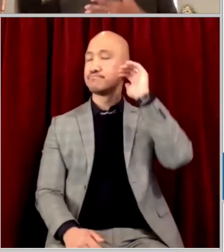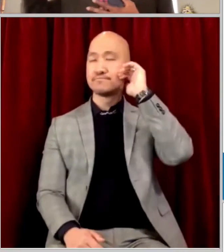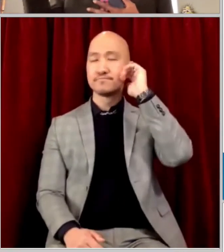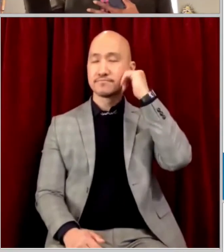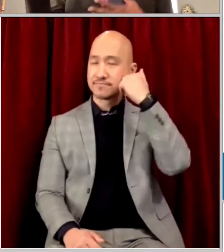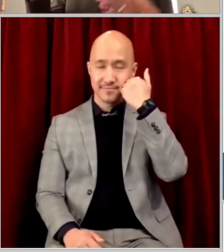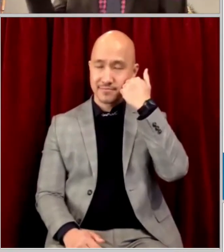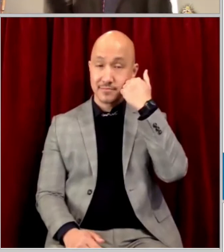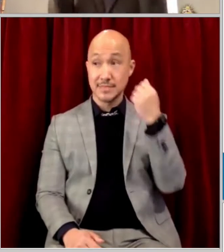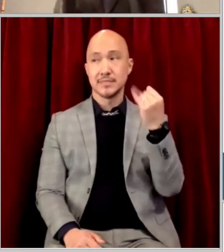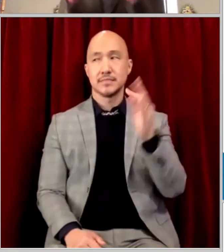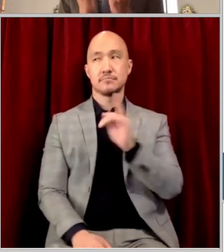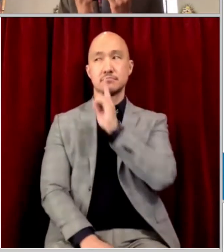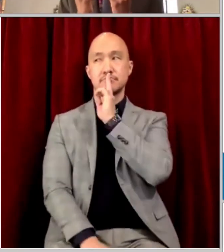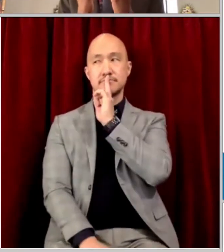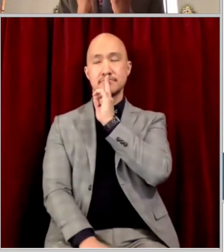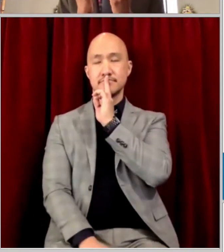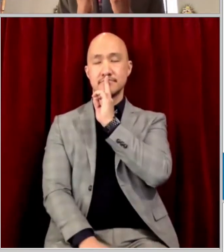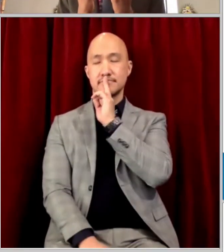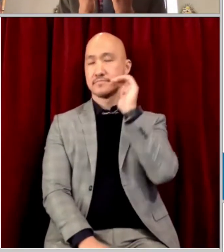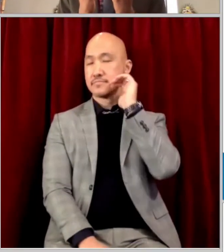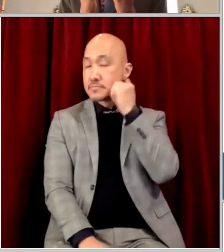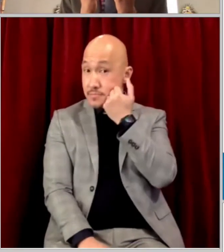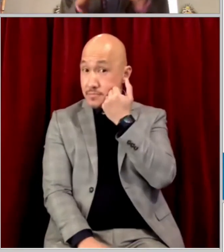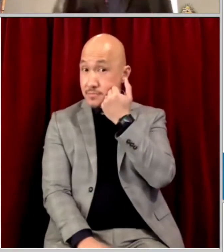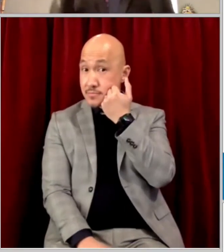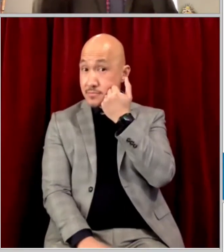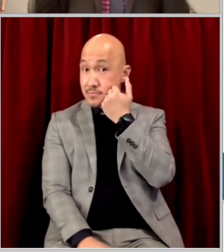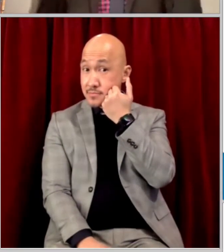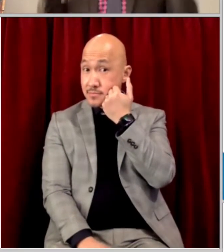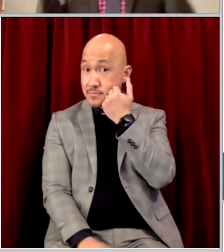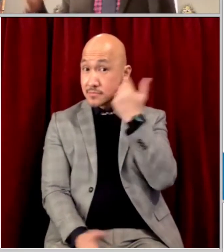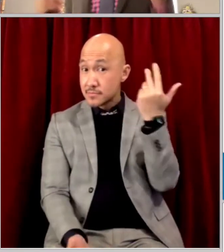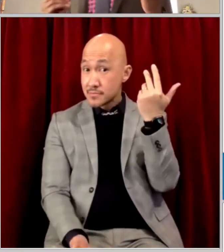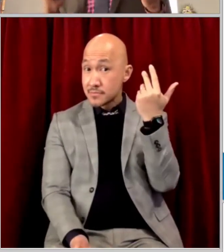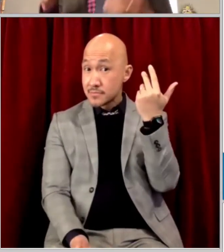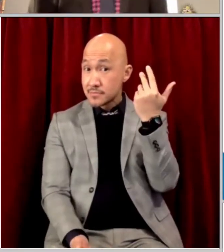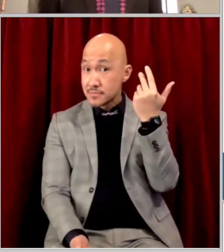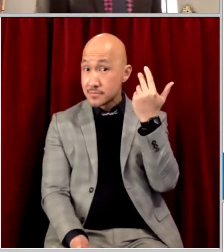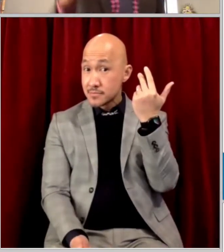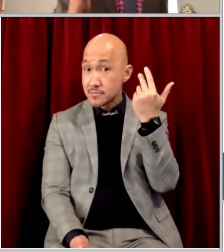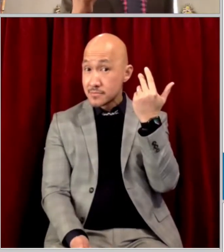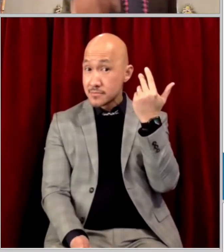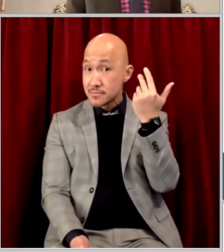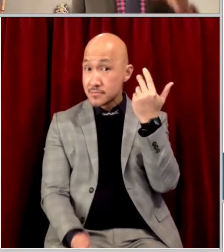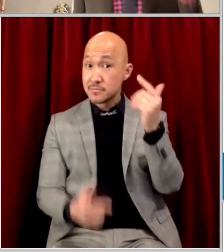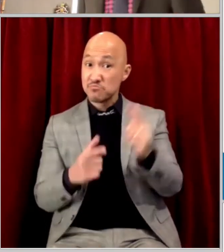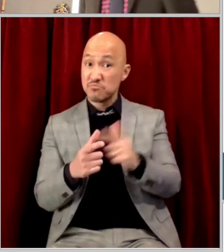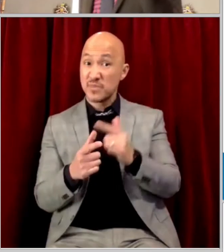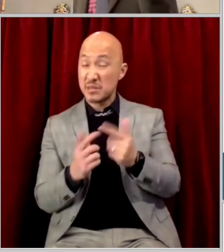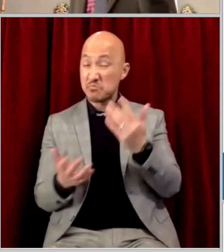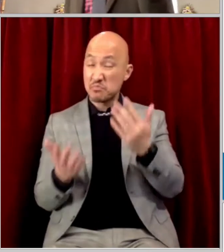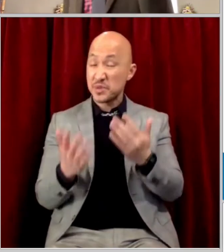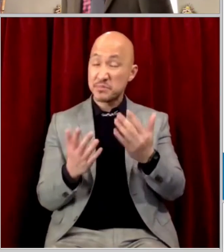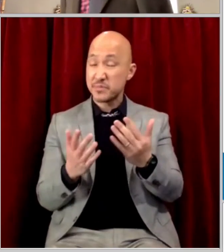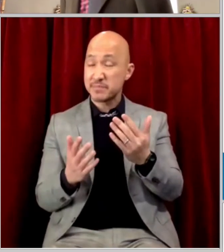go through it, myself. When I stay quiet, that's when thoughts come in my head. I start questioning things. I wonder, am I even